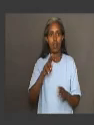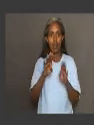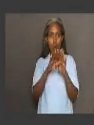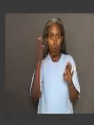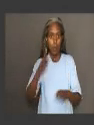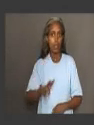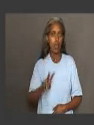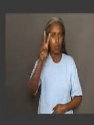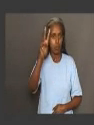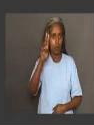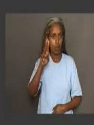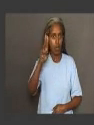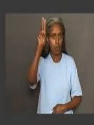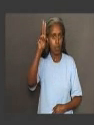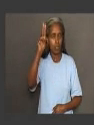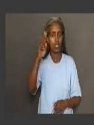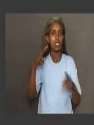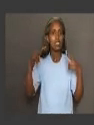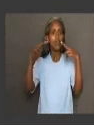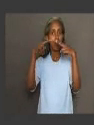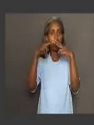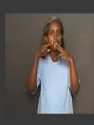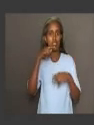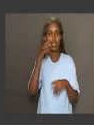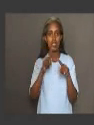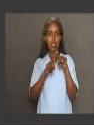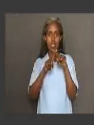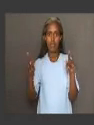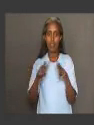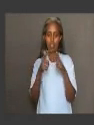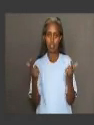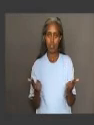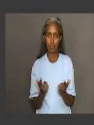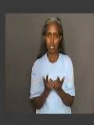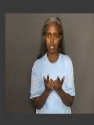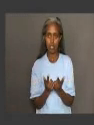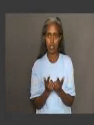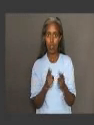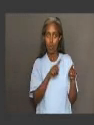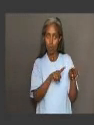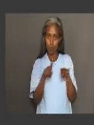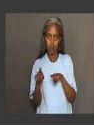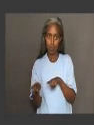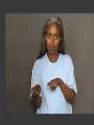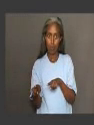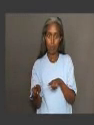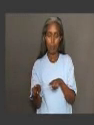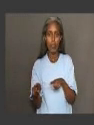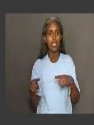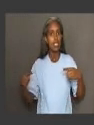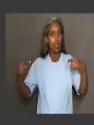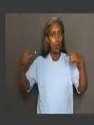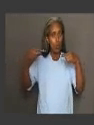their vertices are in different locations. Also, the